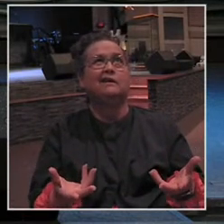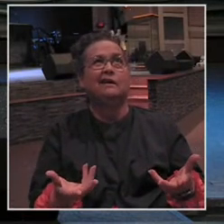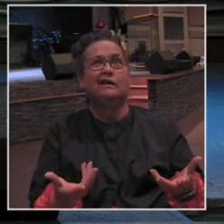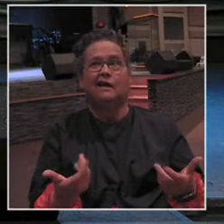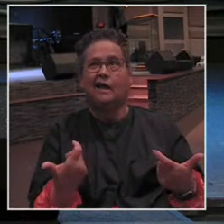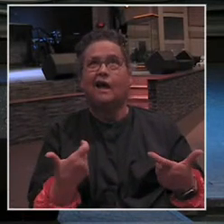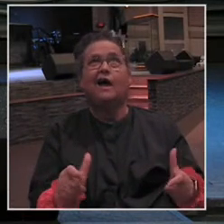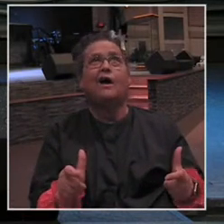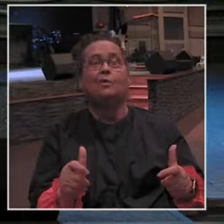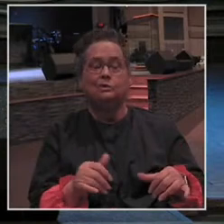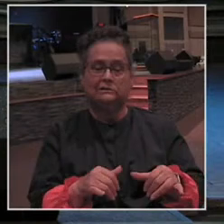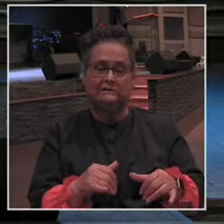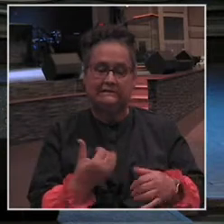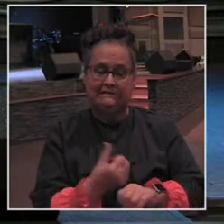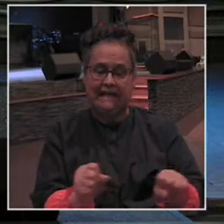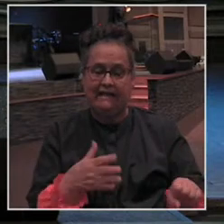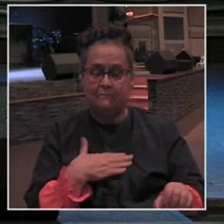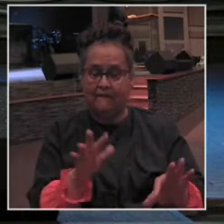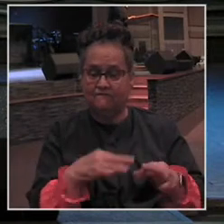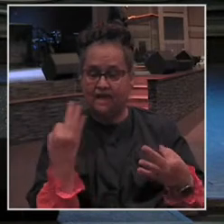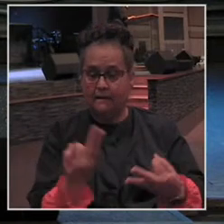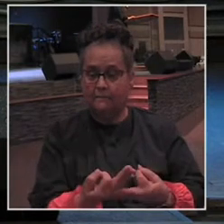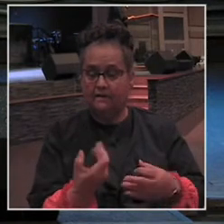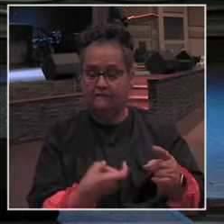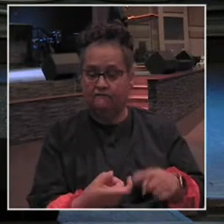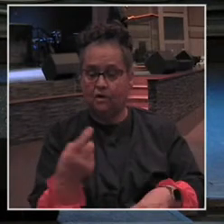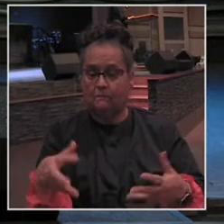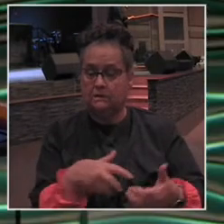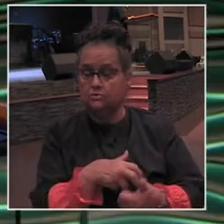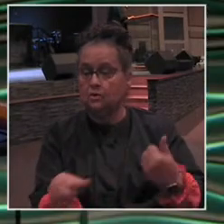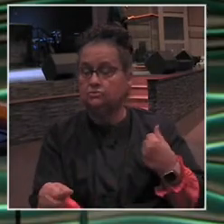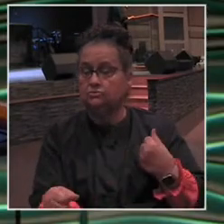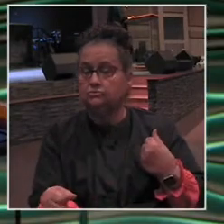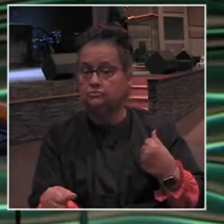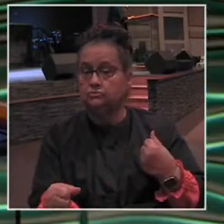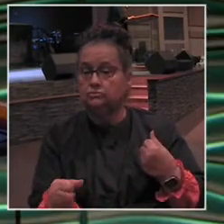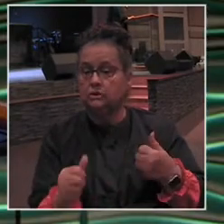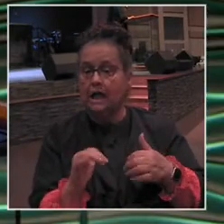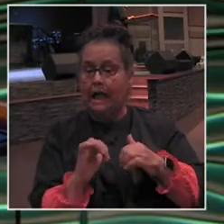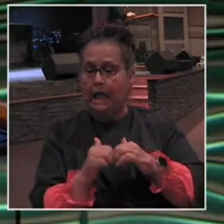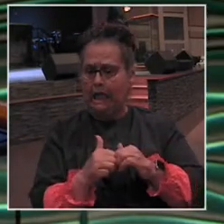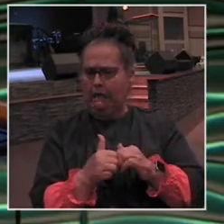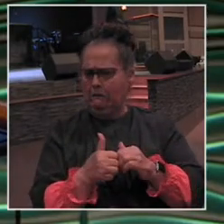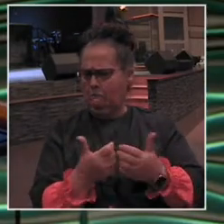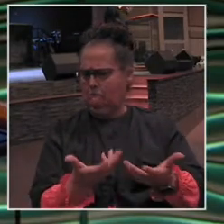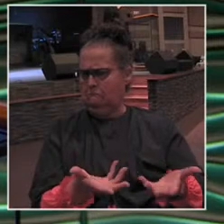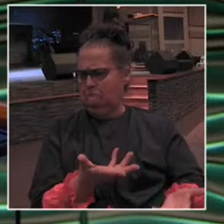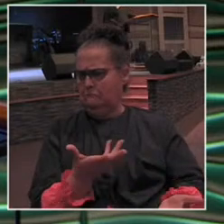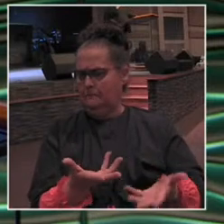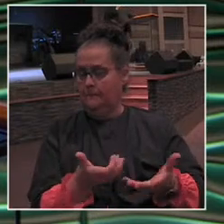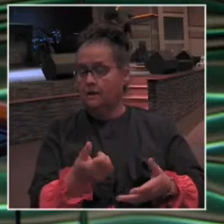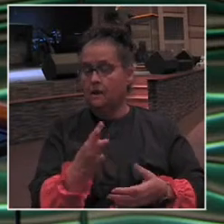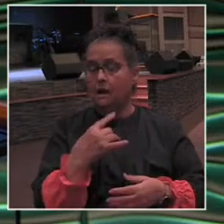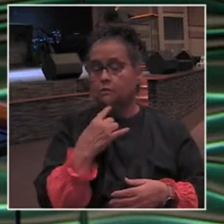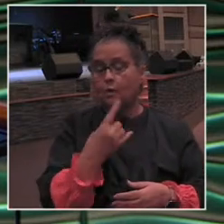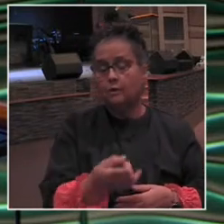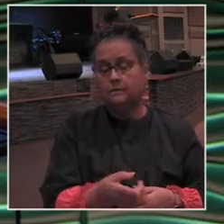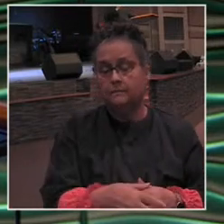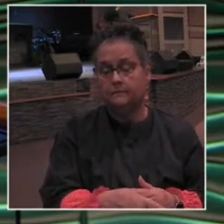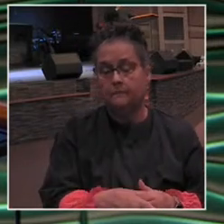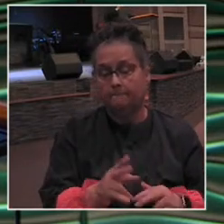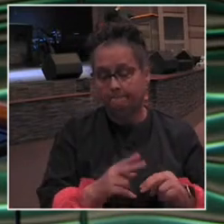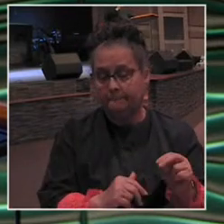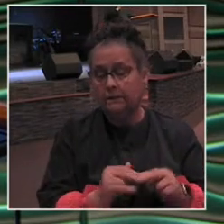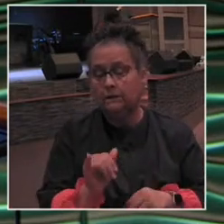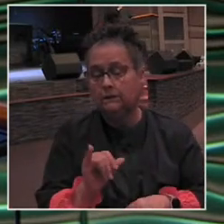big structure going to save my family from destruction? How does this work? But God said,